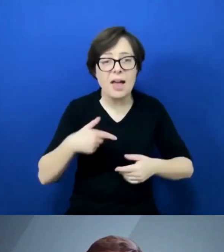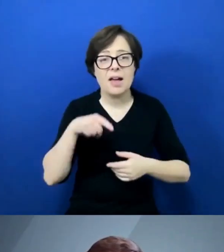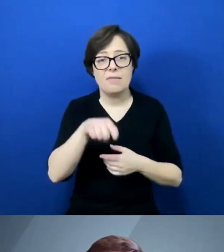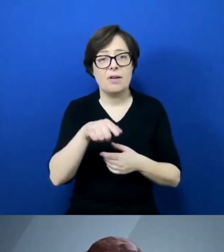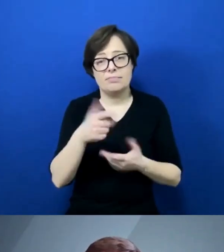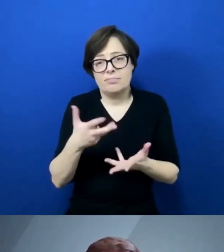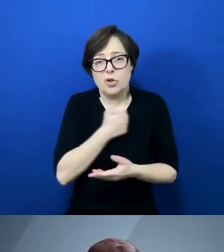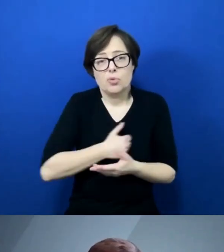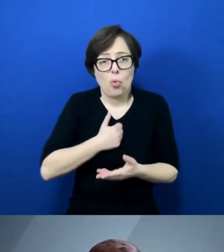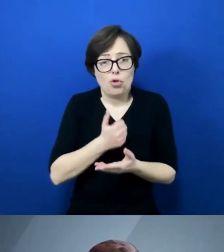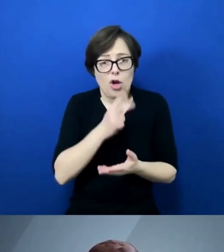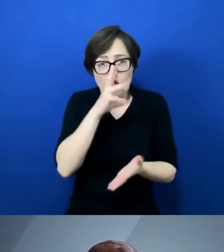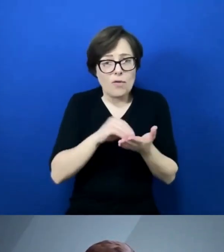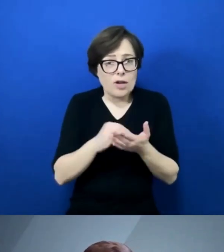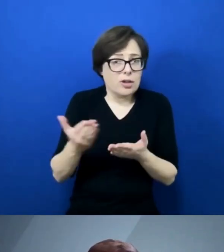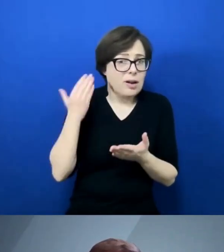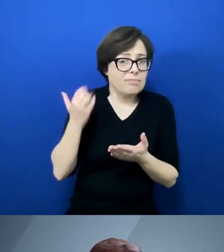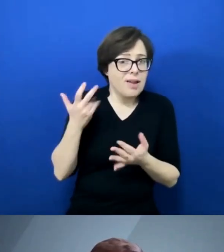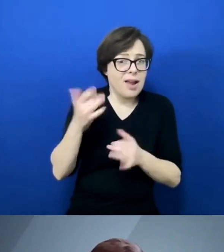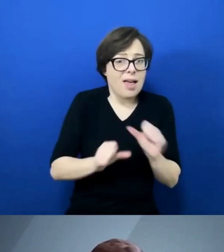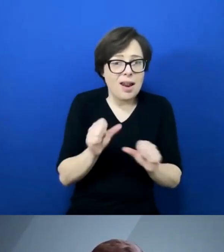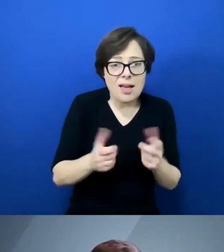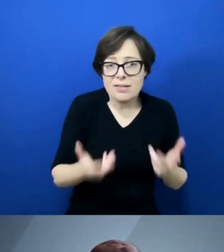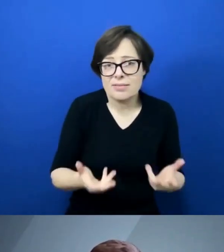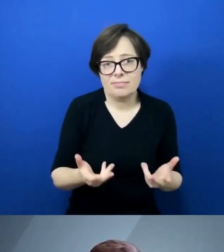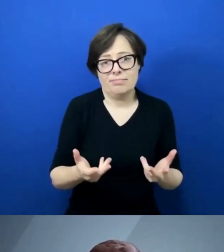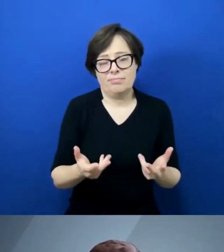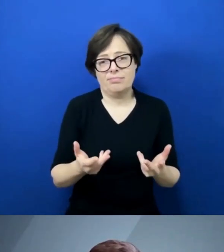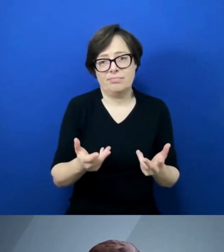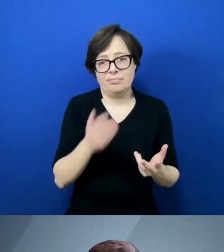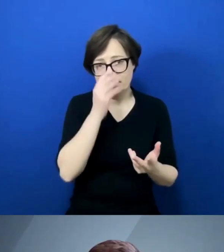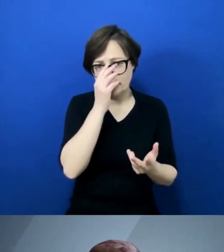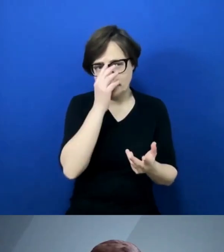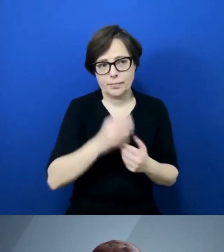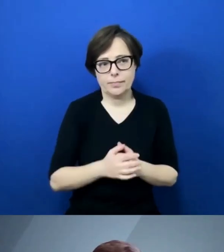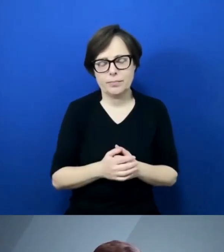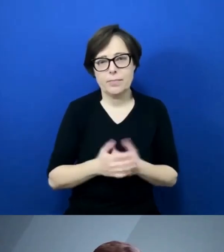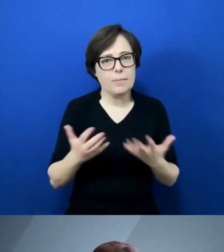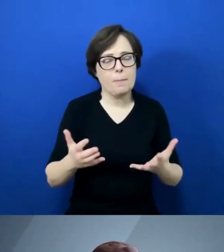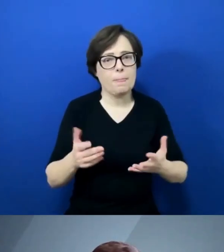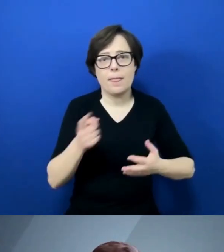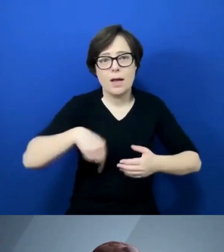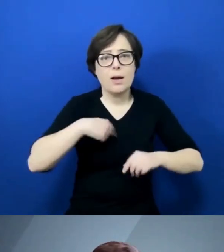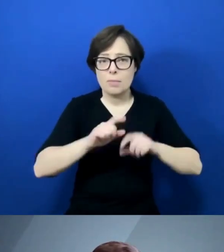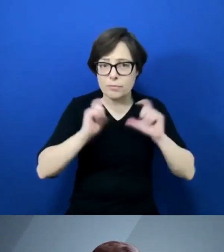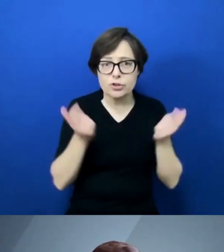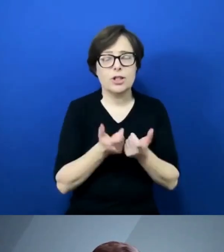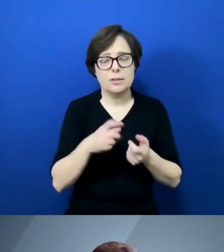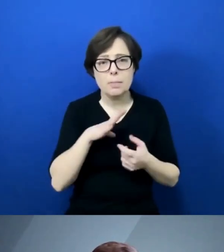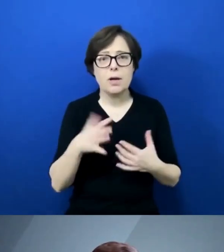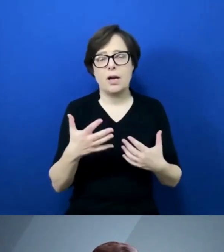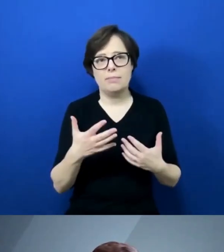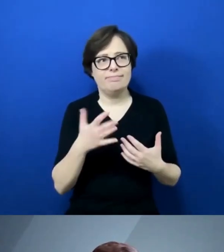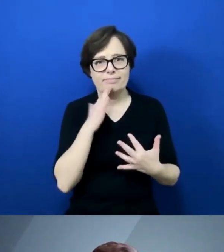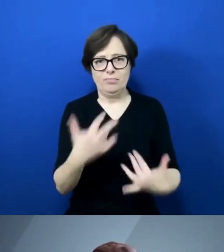Even such a sad experience of the last days that I quote here, that we've all gone